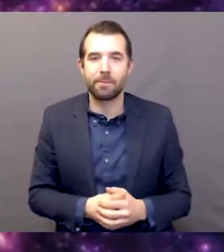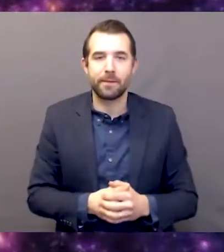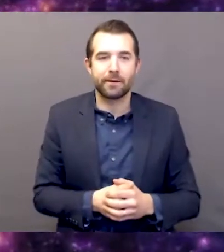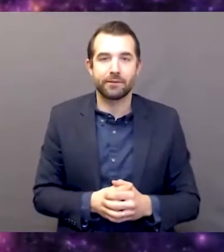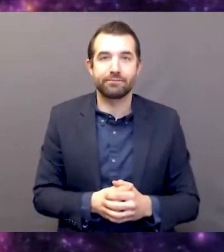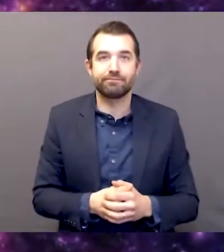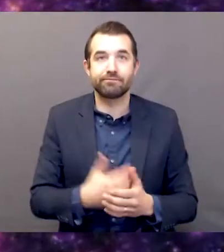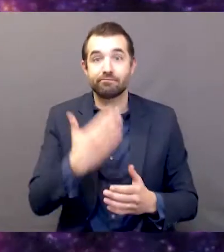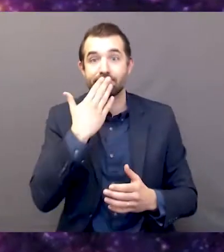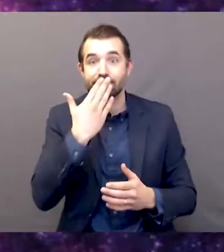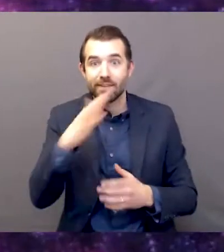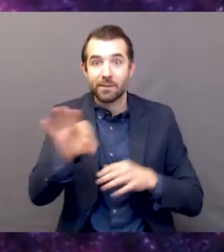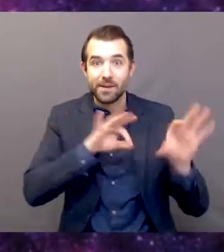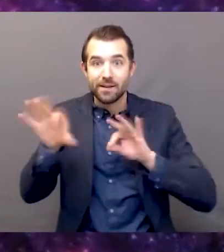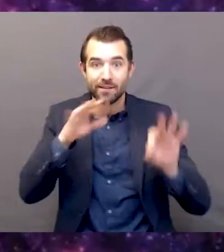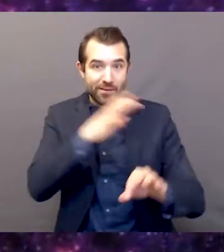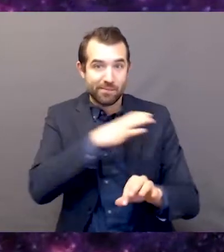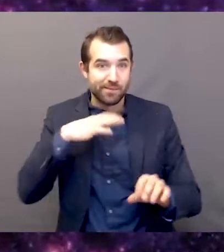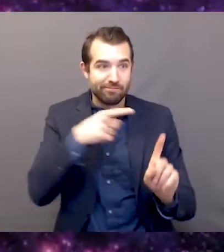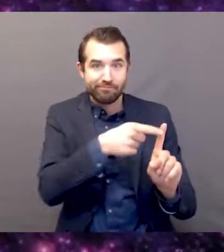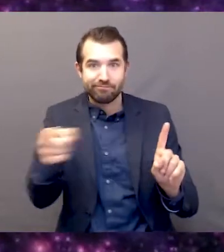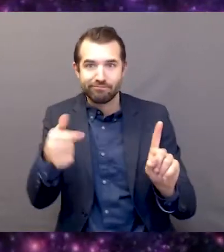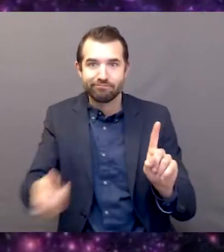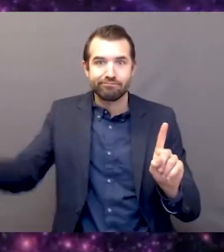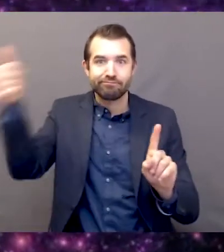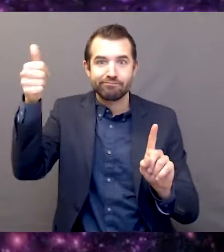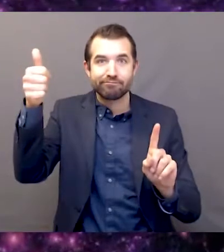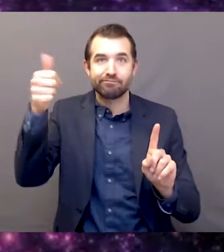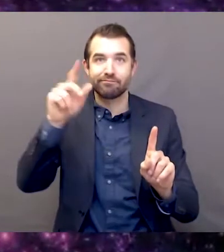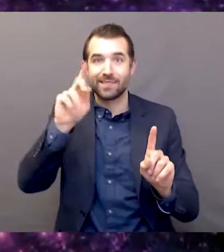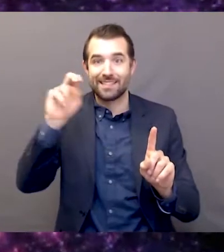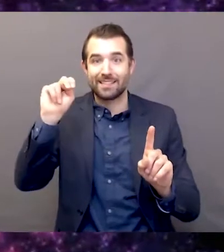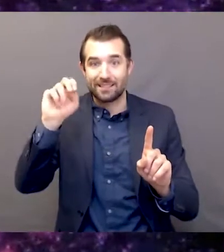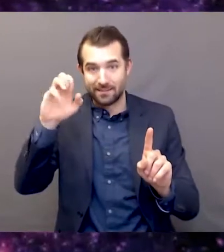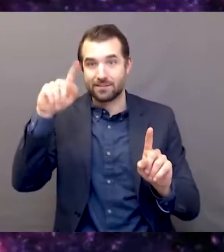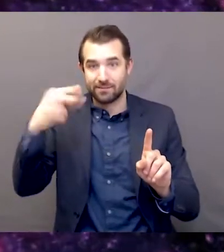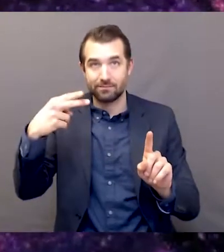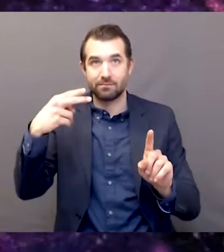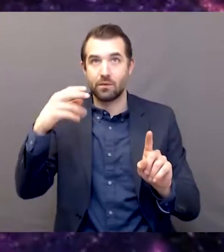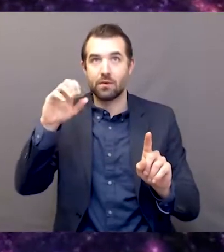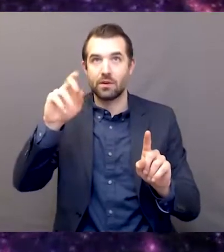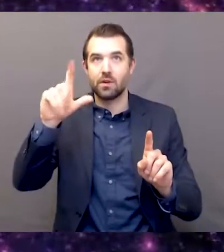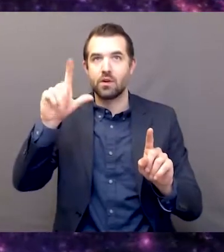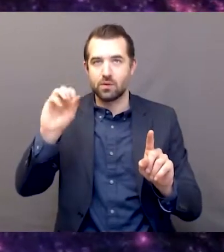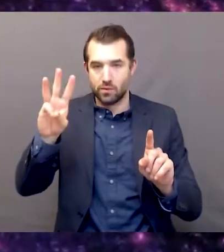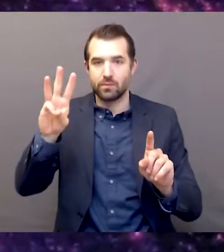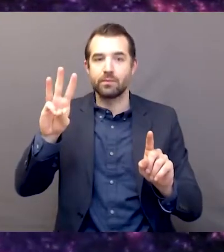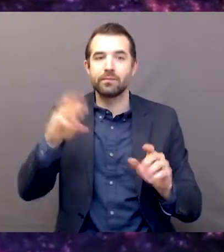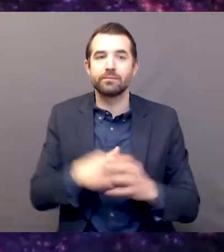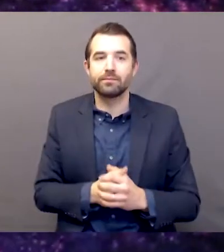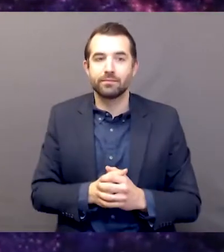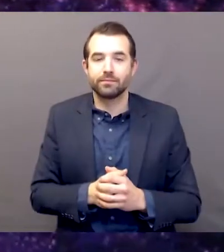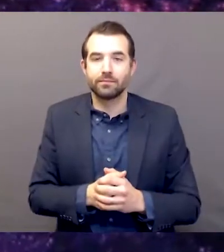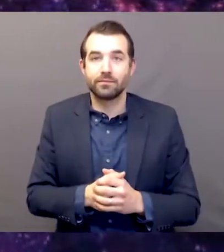I'd like to also thank the selection committee and its chair, Kenneth Slowick, for his introduction and for shepherding me through the process to prepare